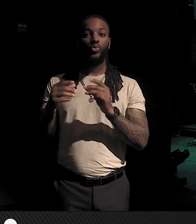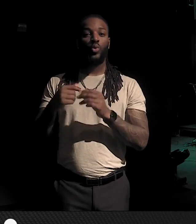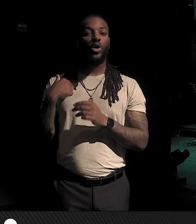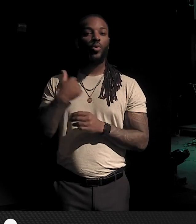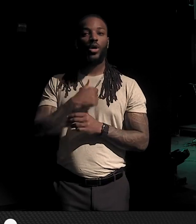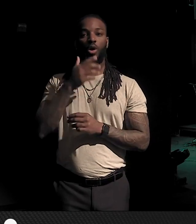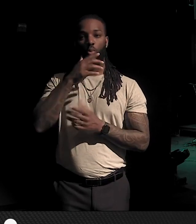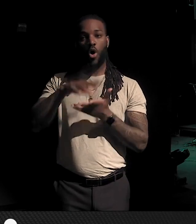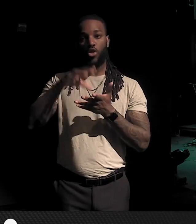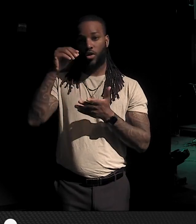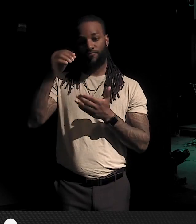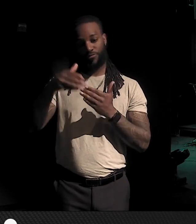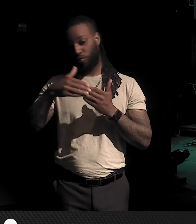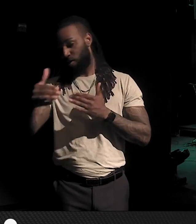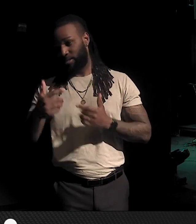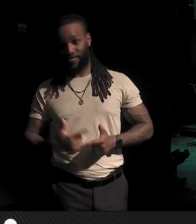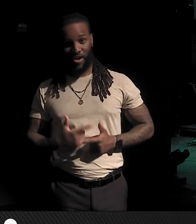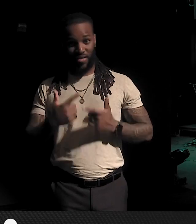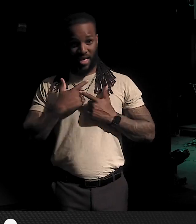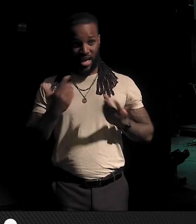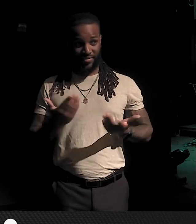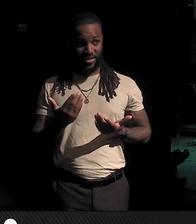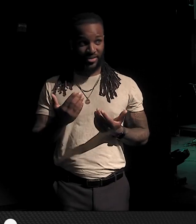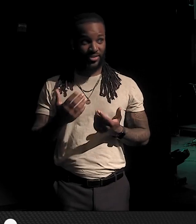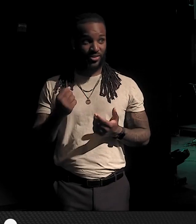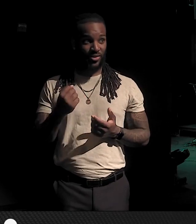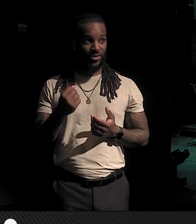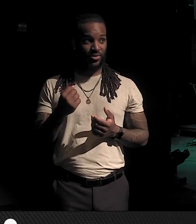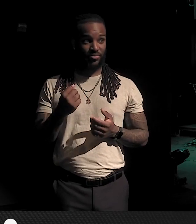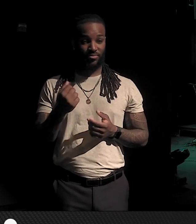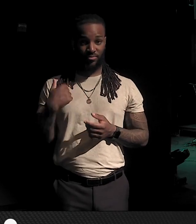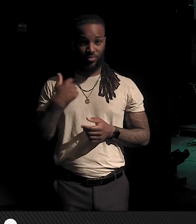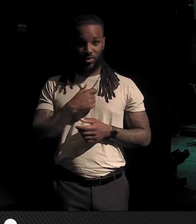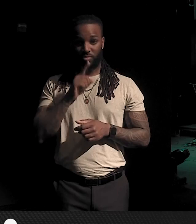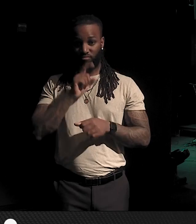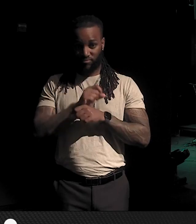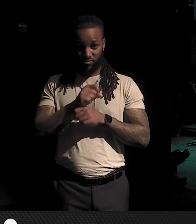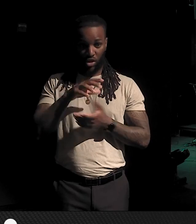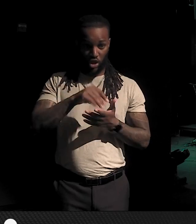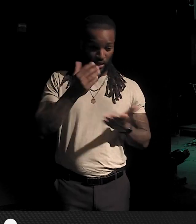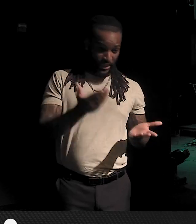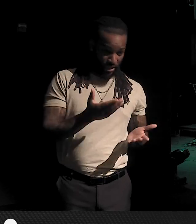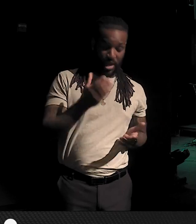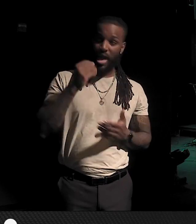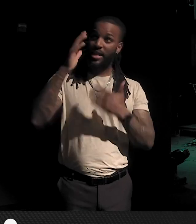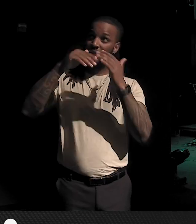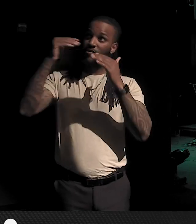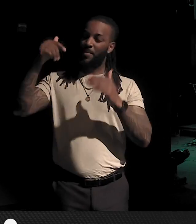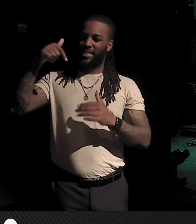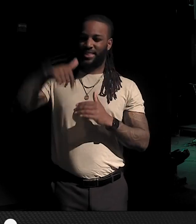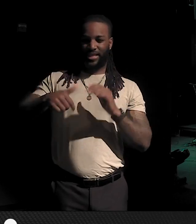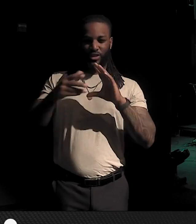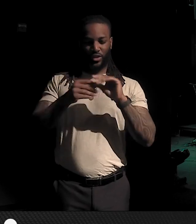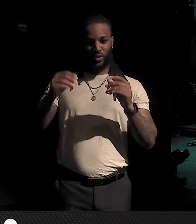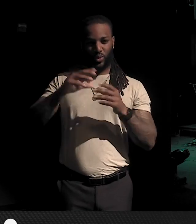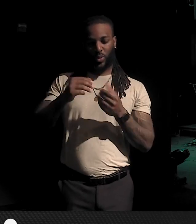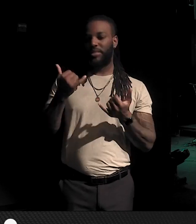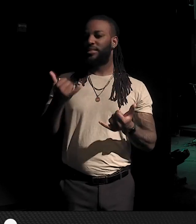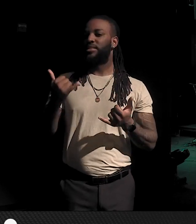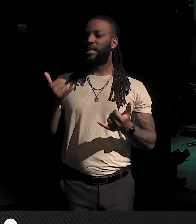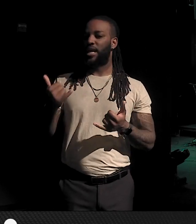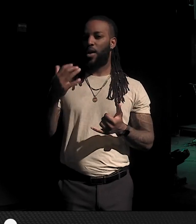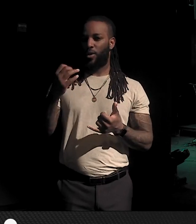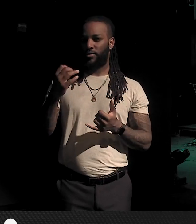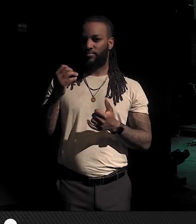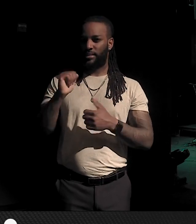learn the rest of our lives here on earth, and who knows what it looks like when we learn it in heaven. But this story, today I want to